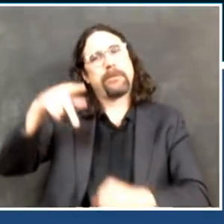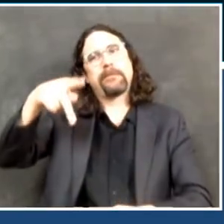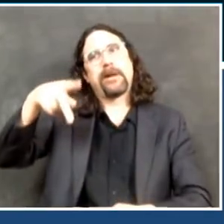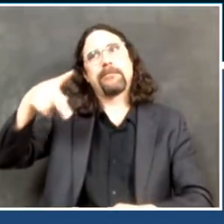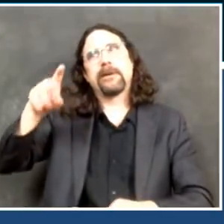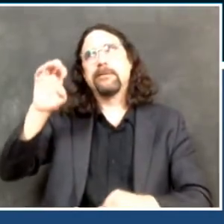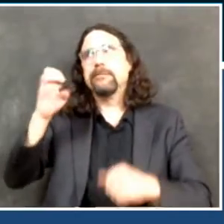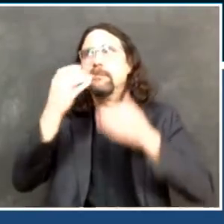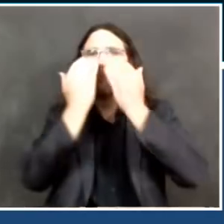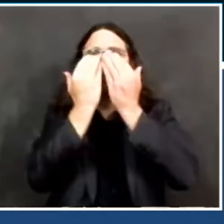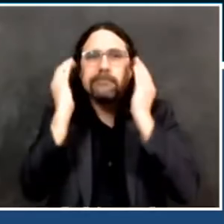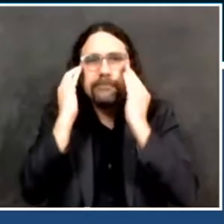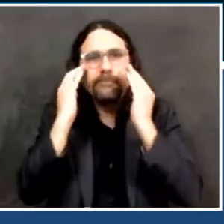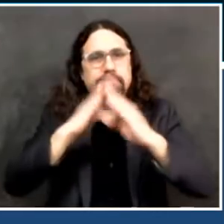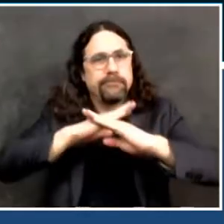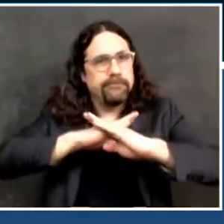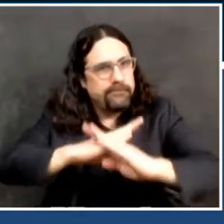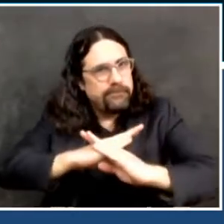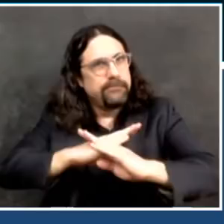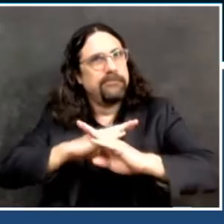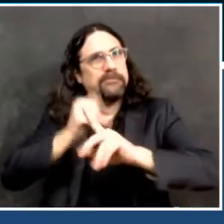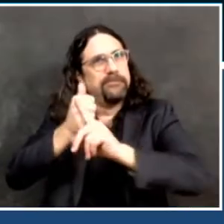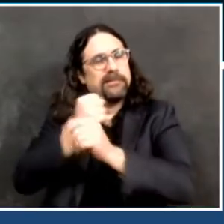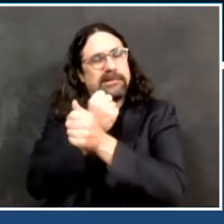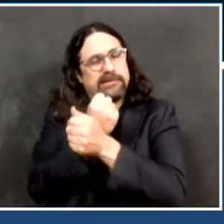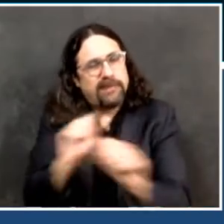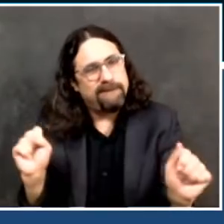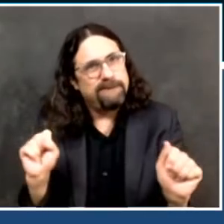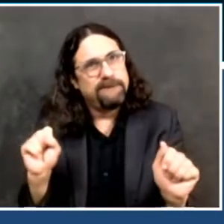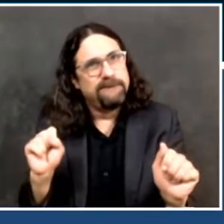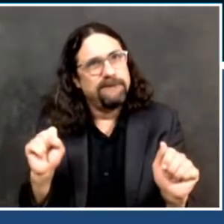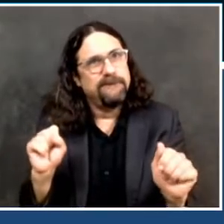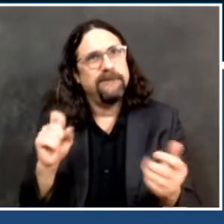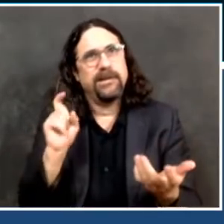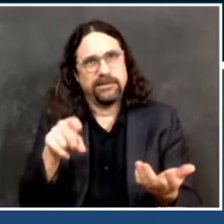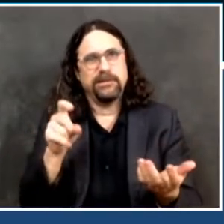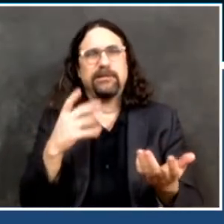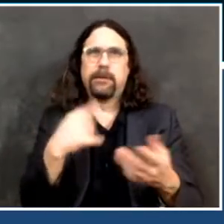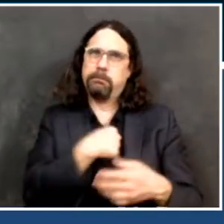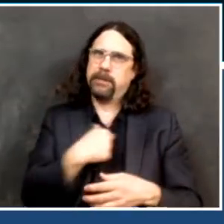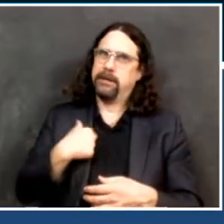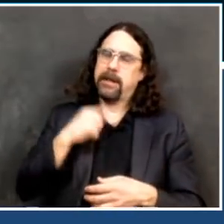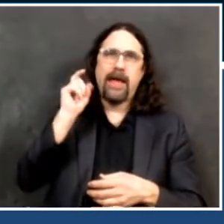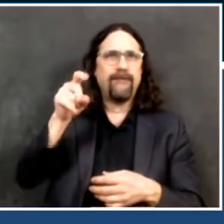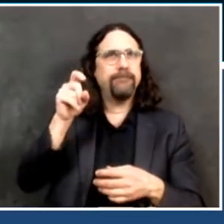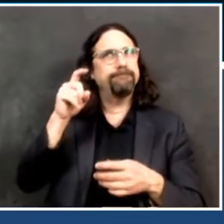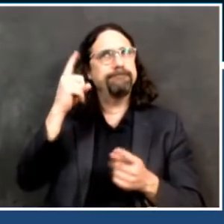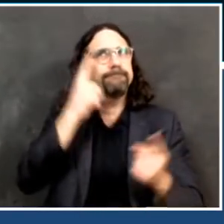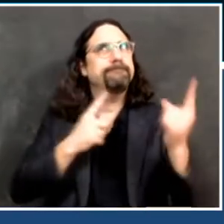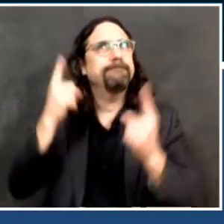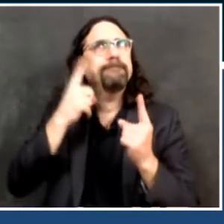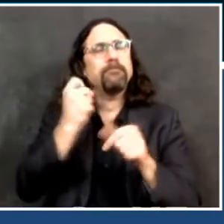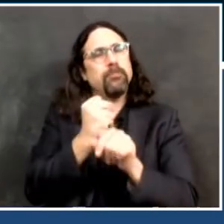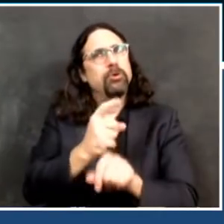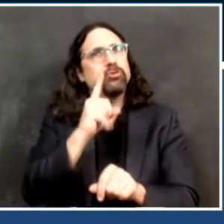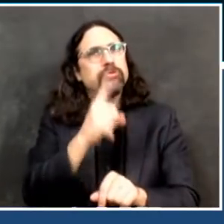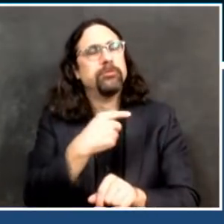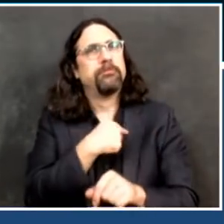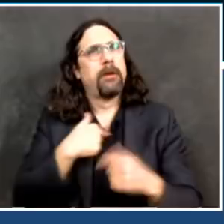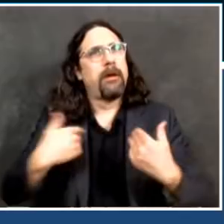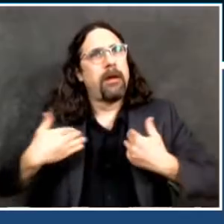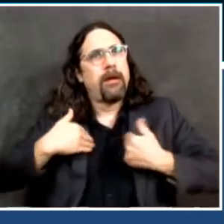can be safe and confident. And finally, want to mention in this category, we're giving some new guidance